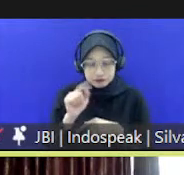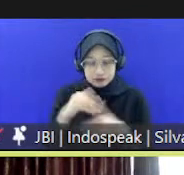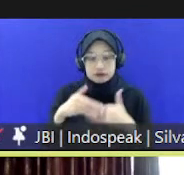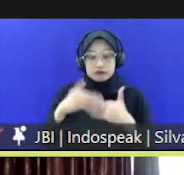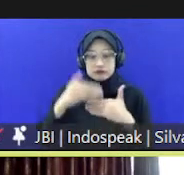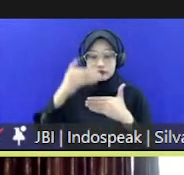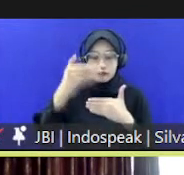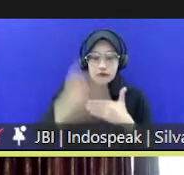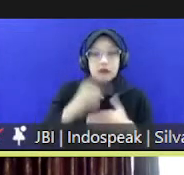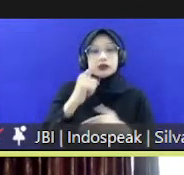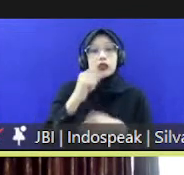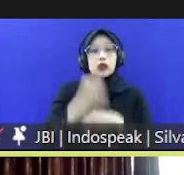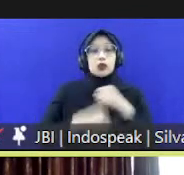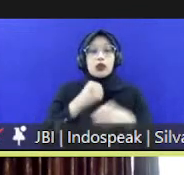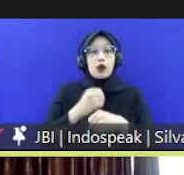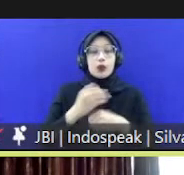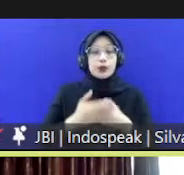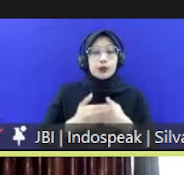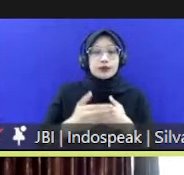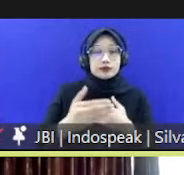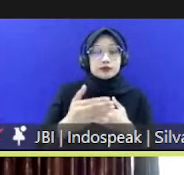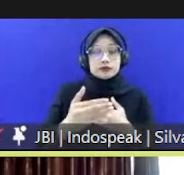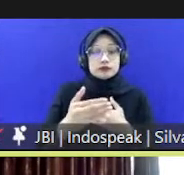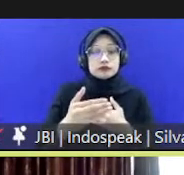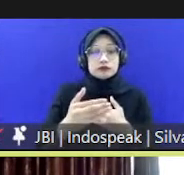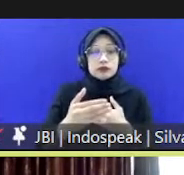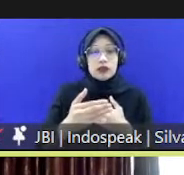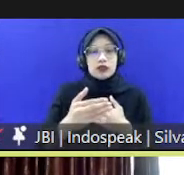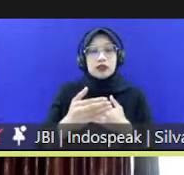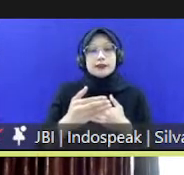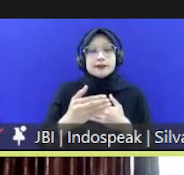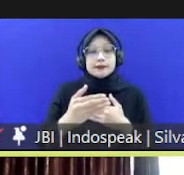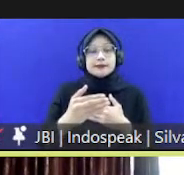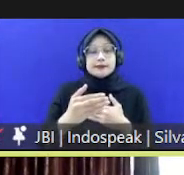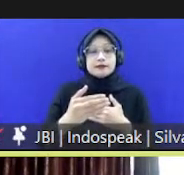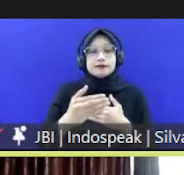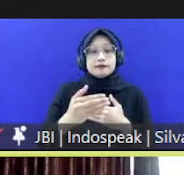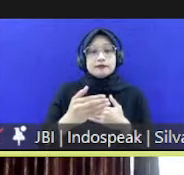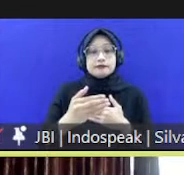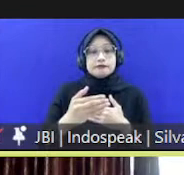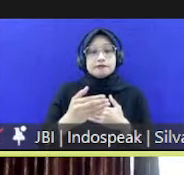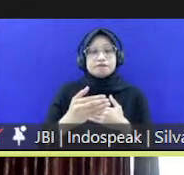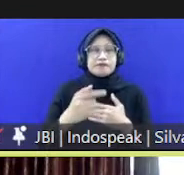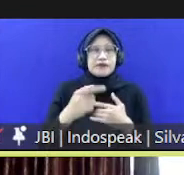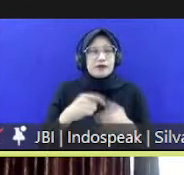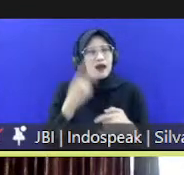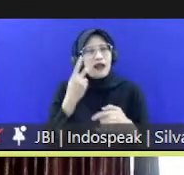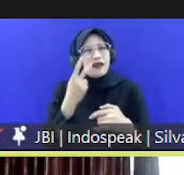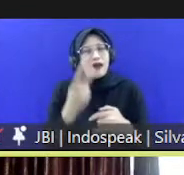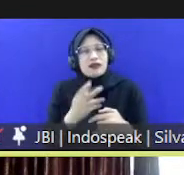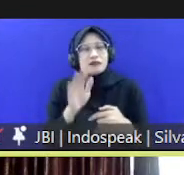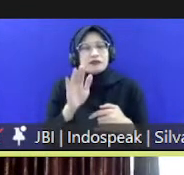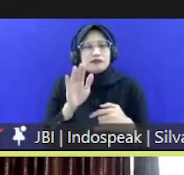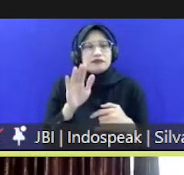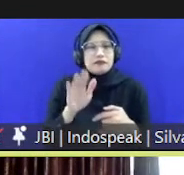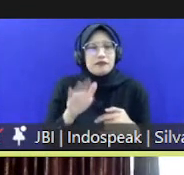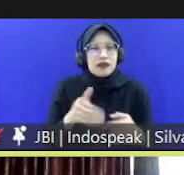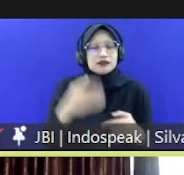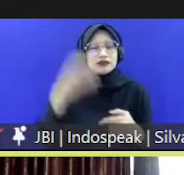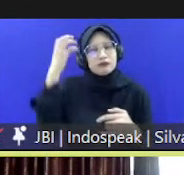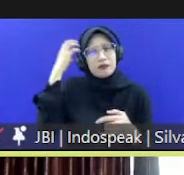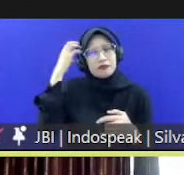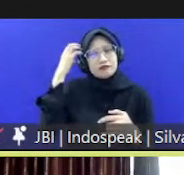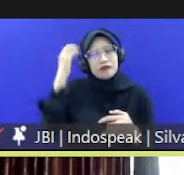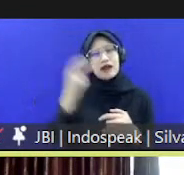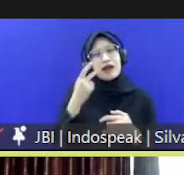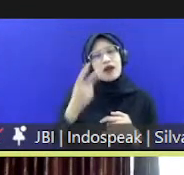the instruction? So we are still dealing with the reluctancy of the minister or the government to follow